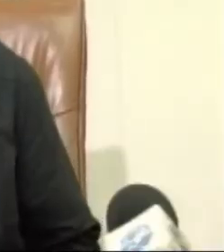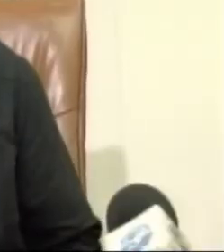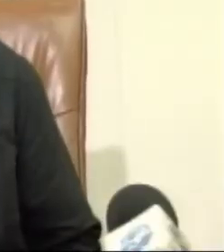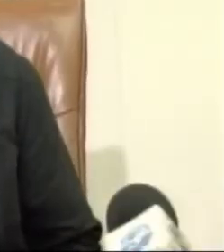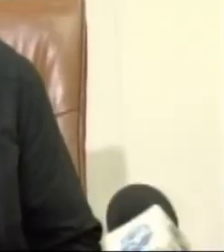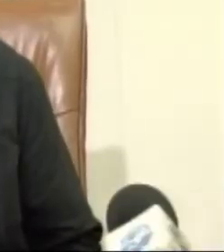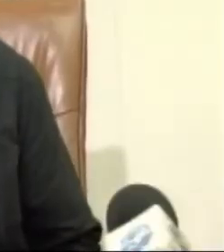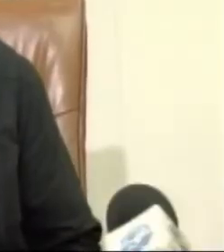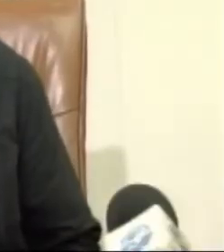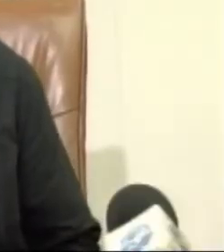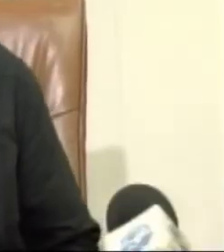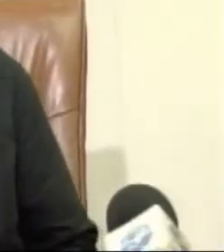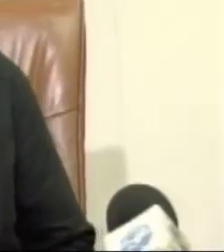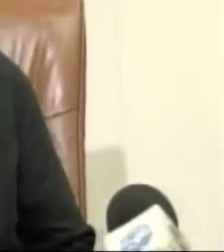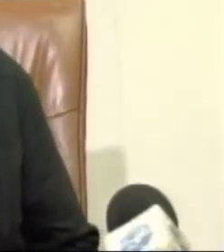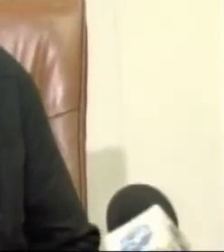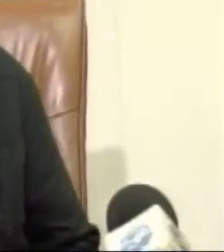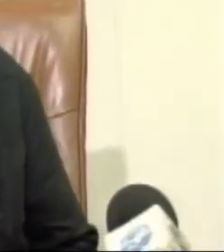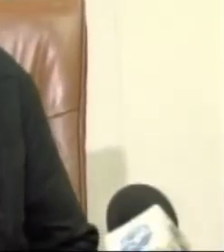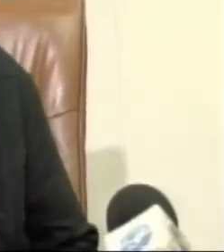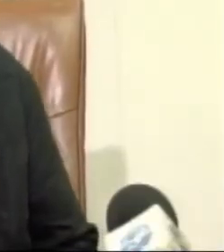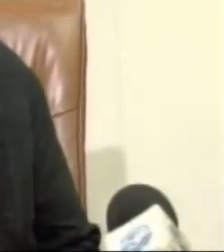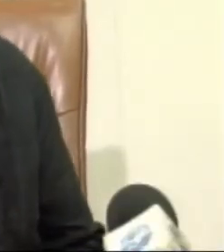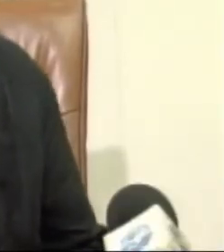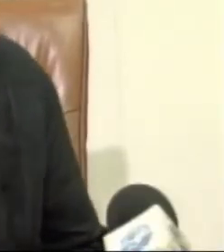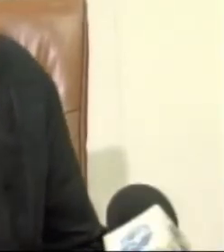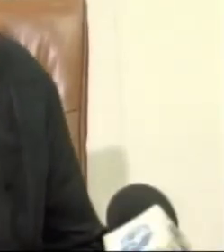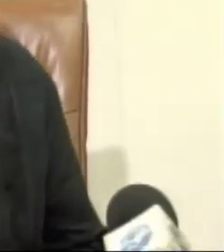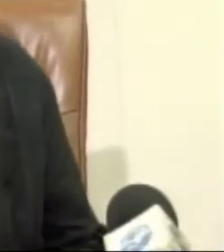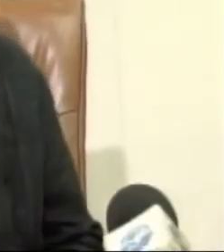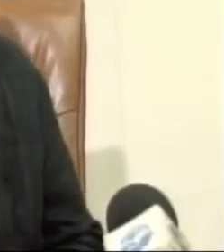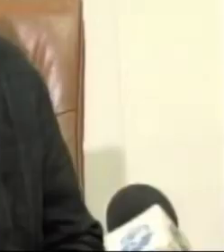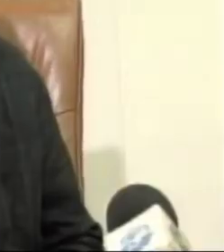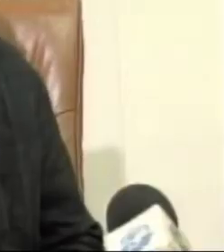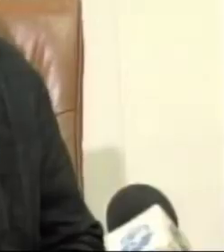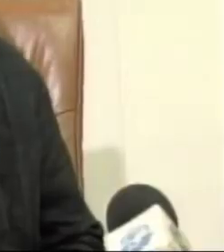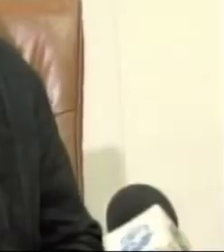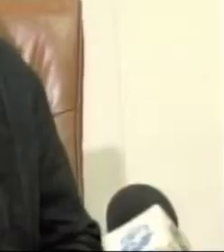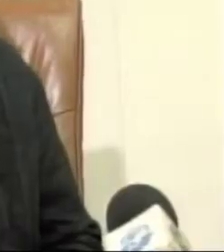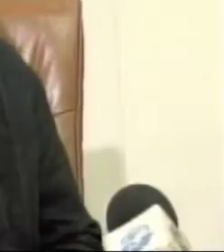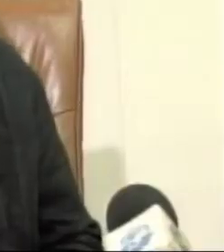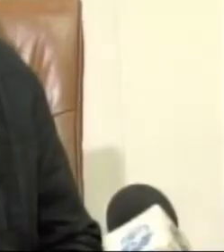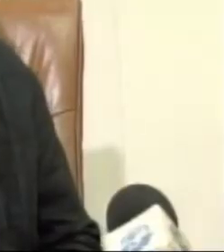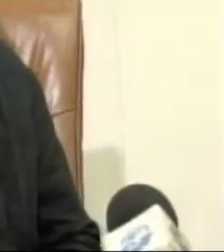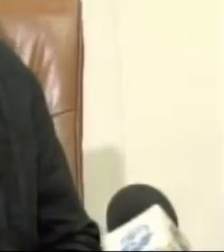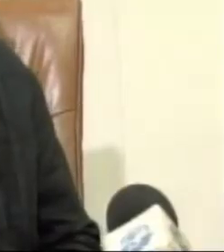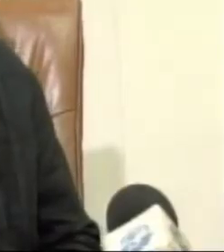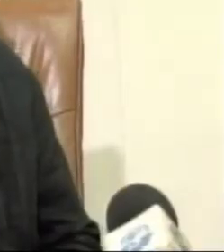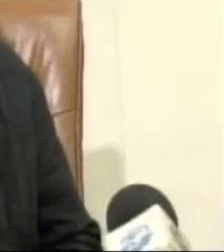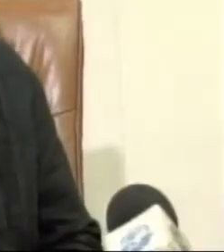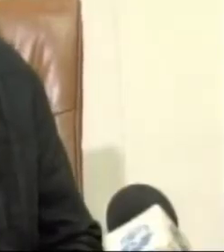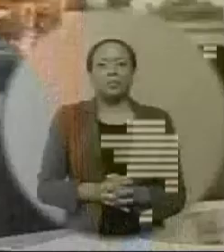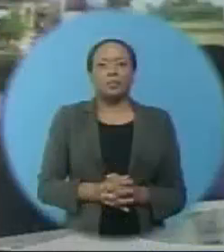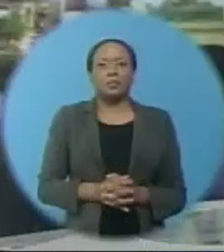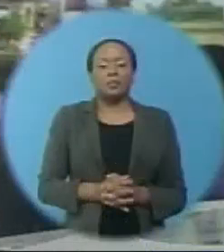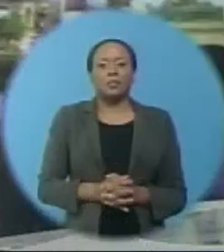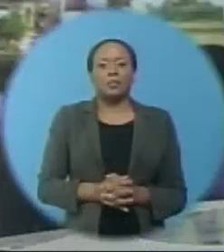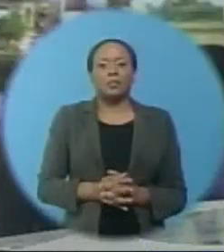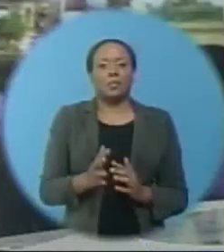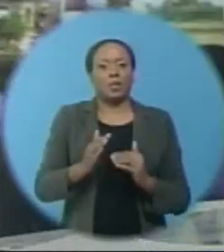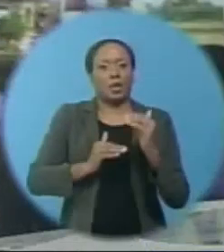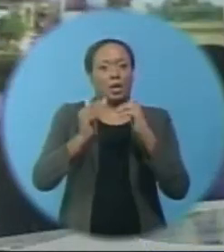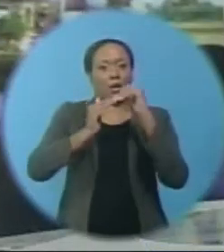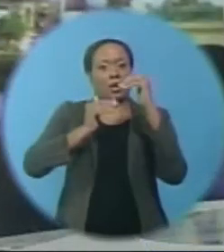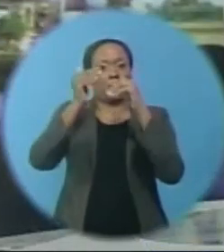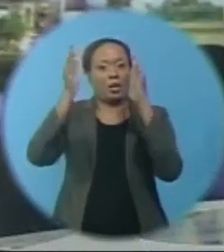money in terms of the electricity costs, but they will now be generators of revenue for the government.